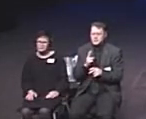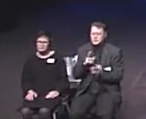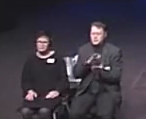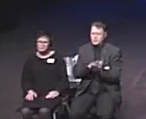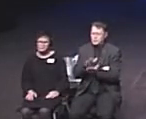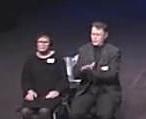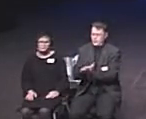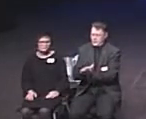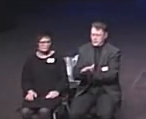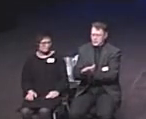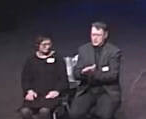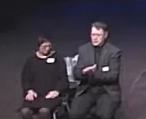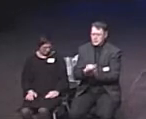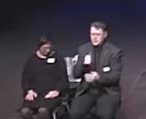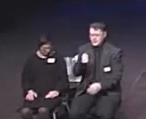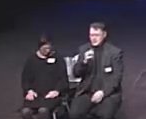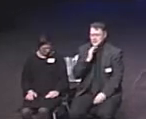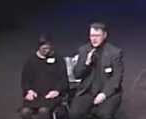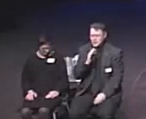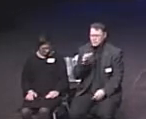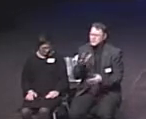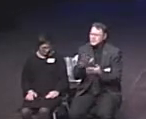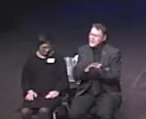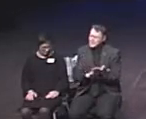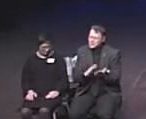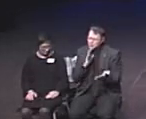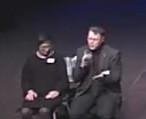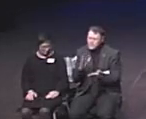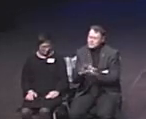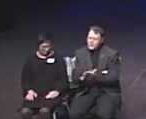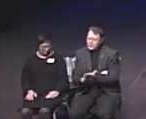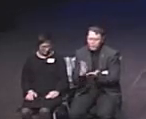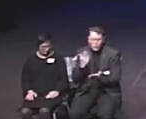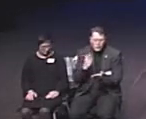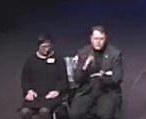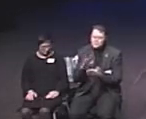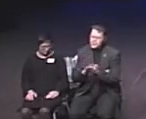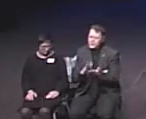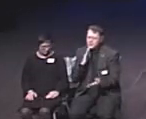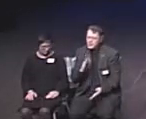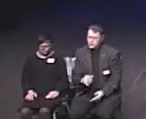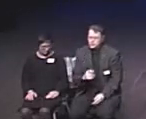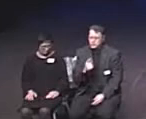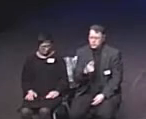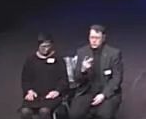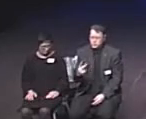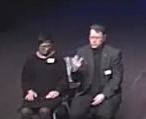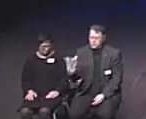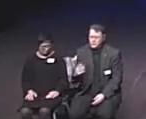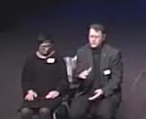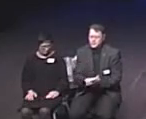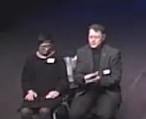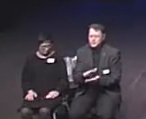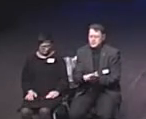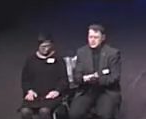pace. And then you tell the color of the word you see. One, two, three.